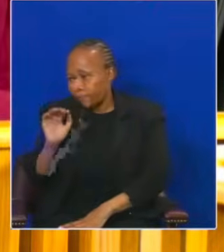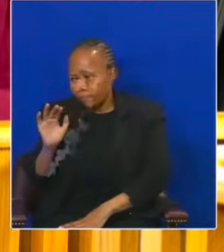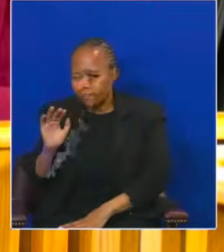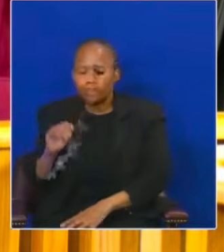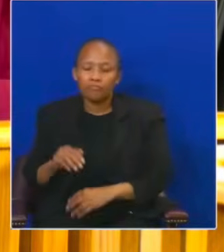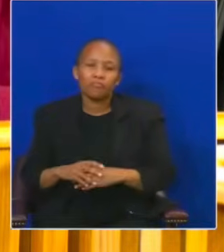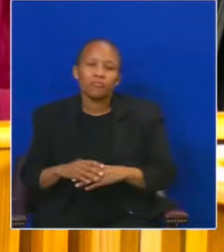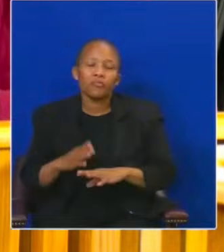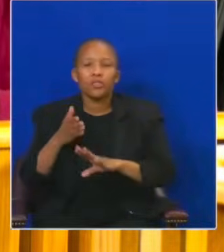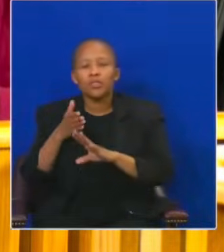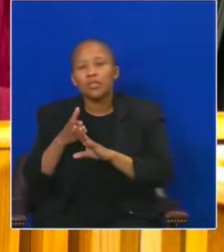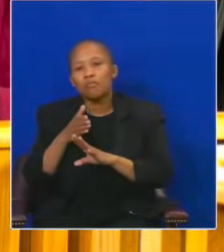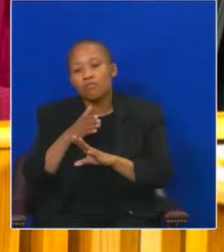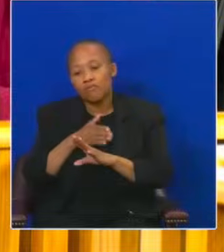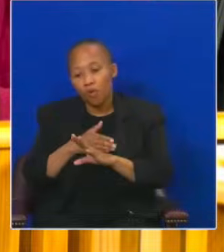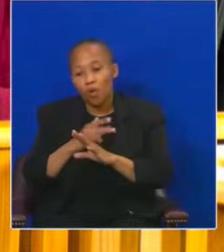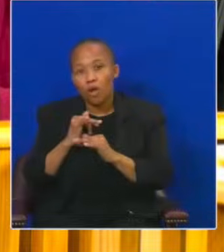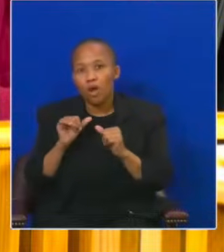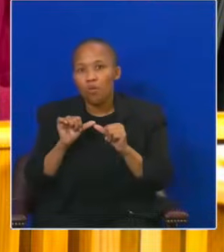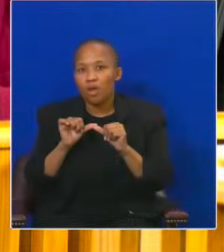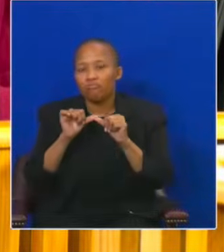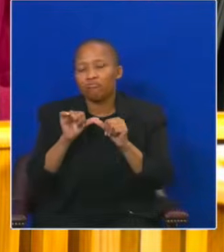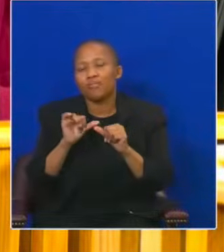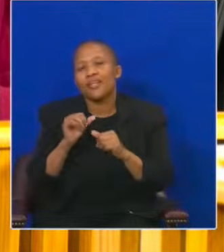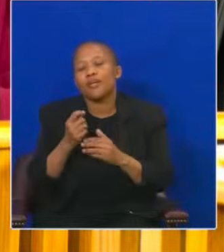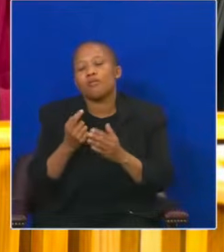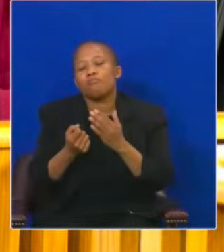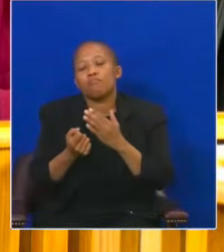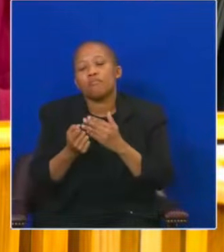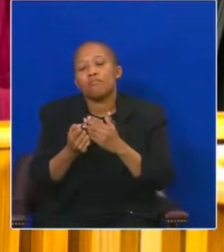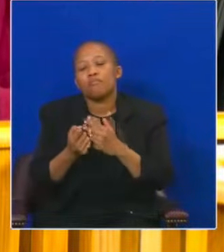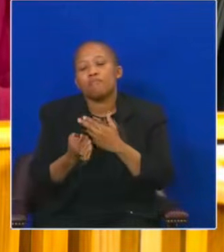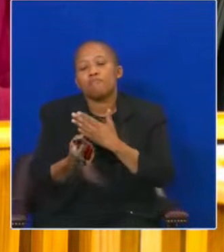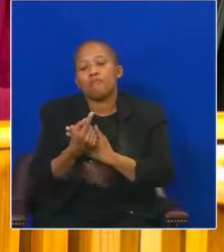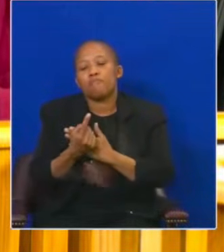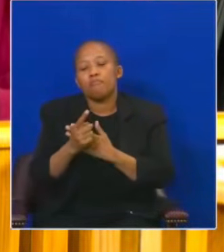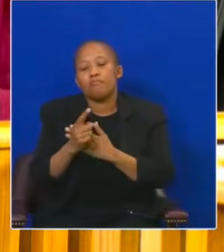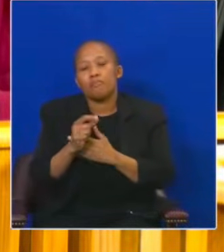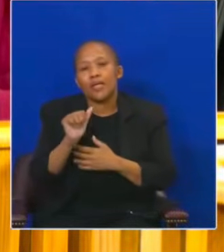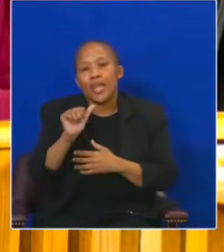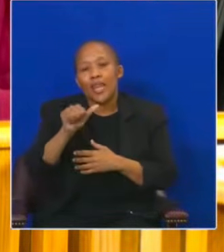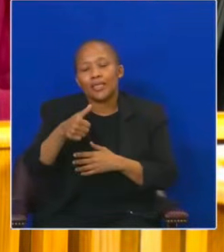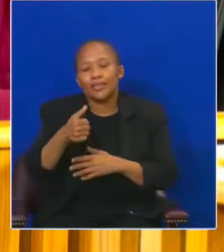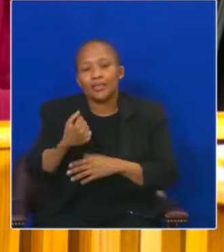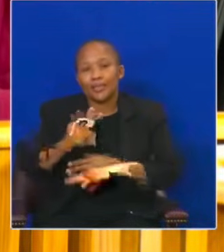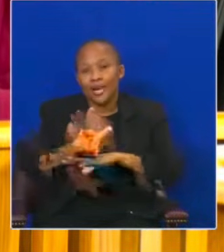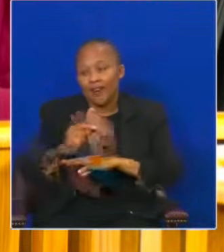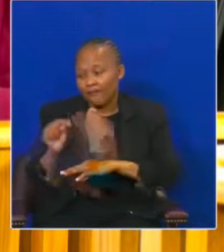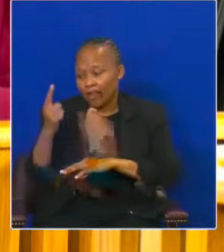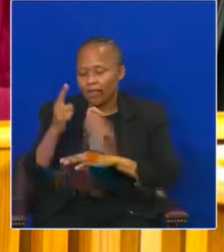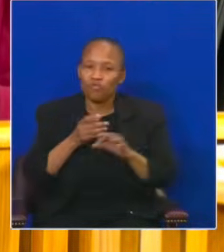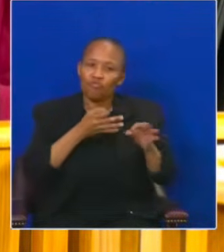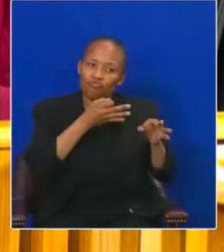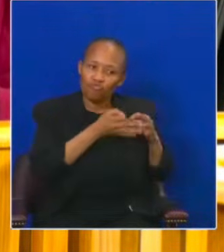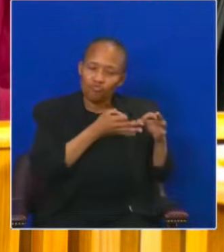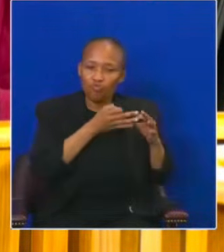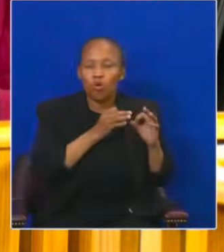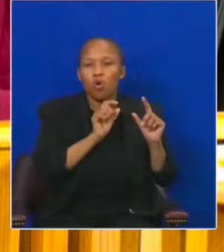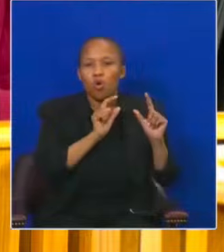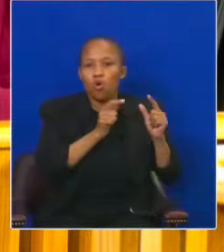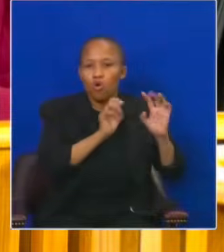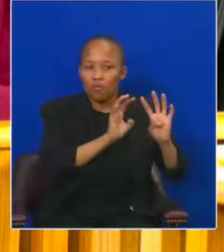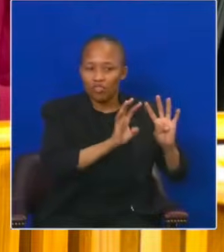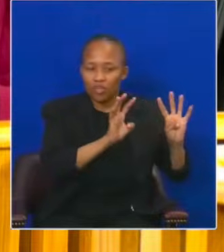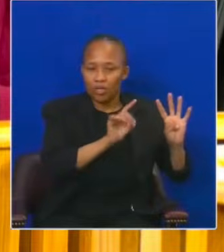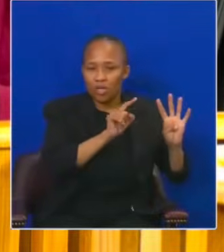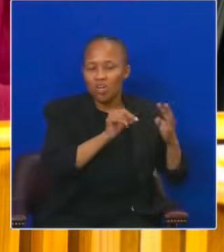next day, could you please explain to the Commission what a responsible person is and what their